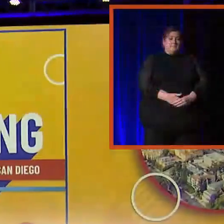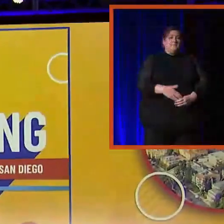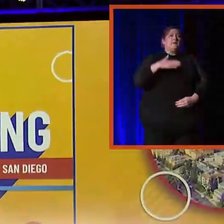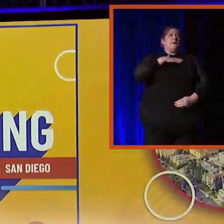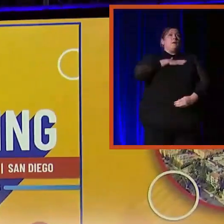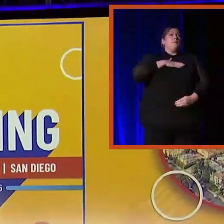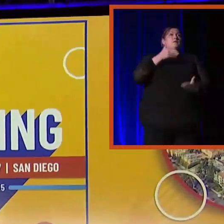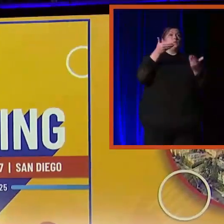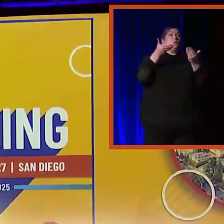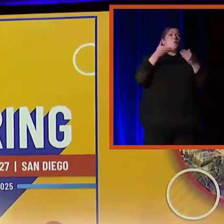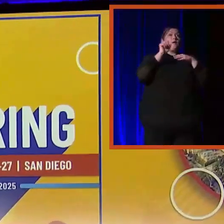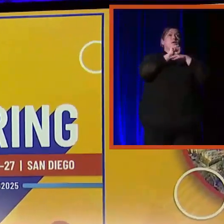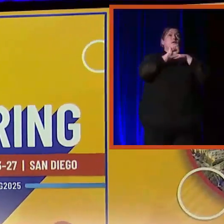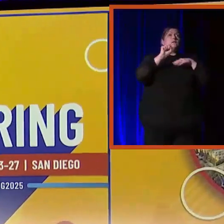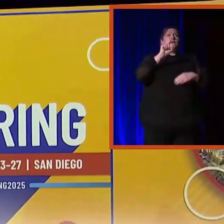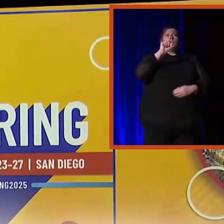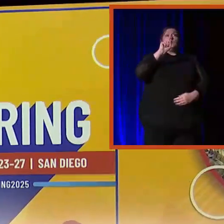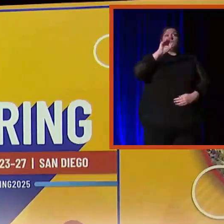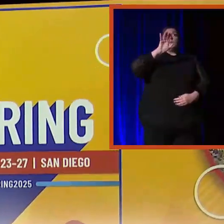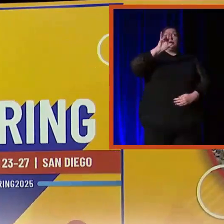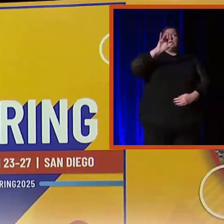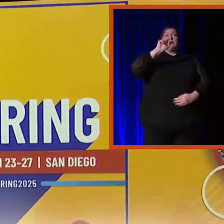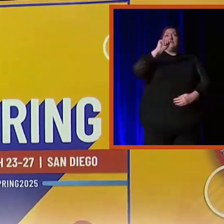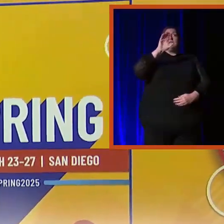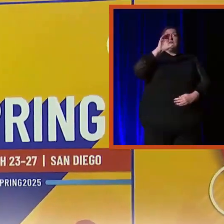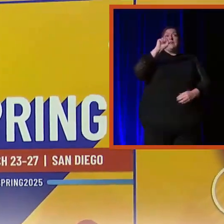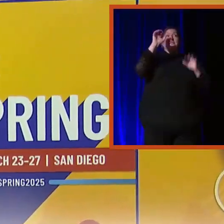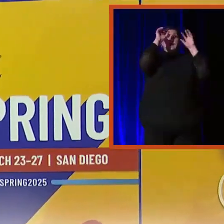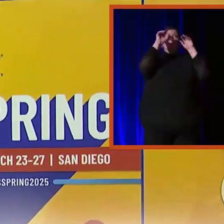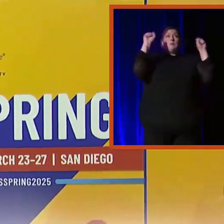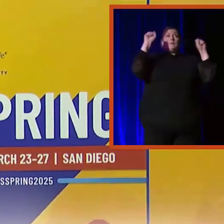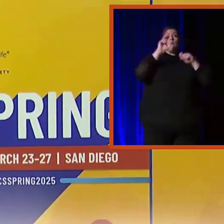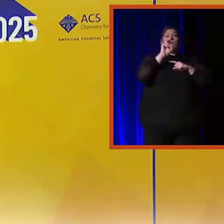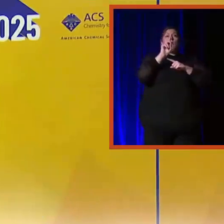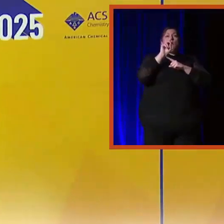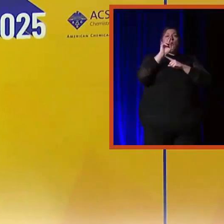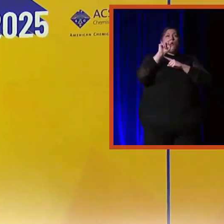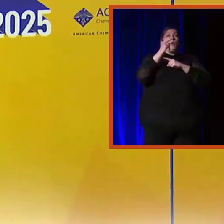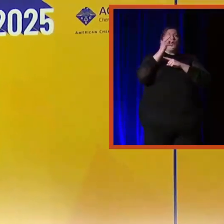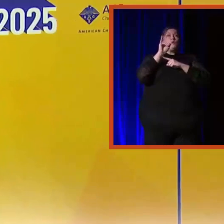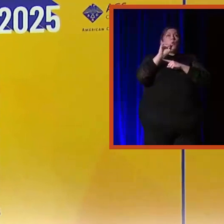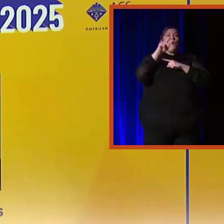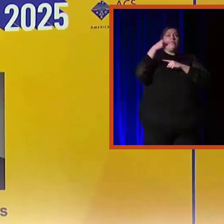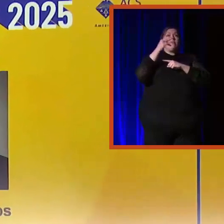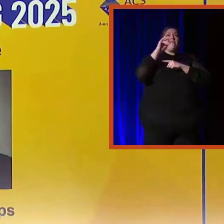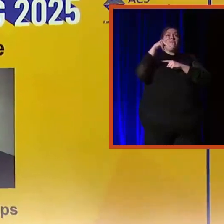Please welcome to the stage 2025 ACS President Dorothy Phillips.